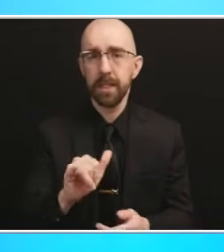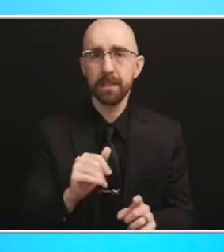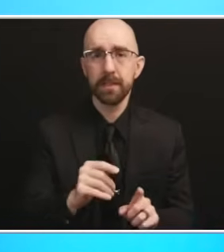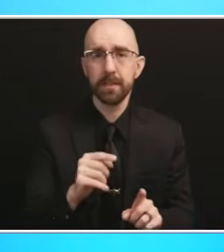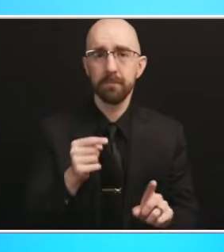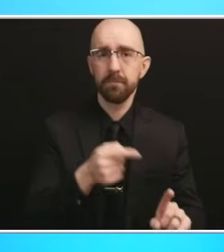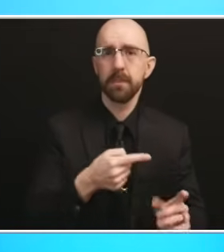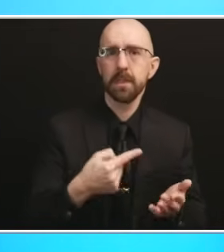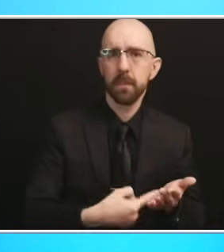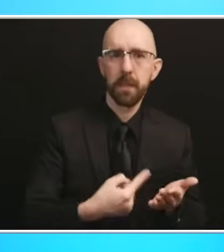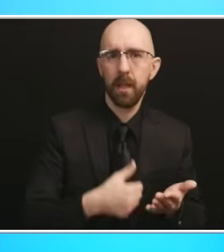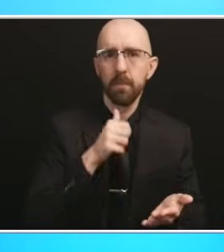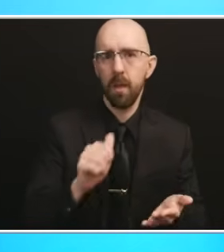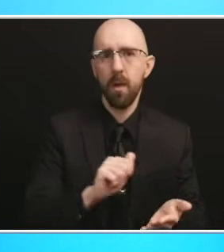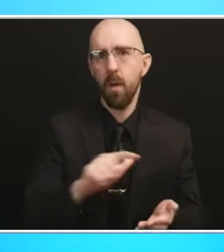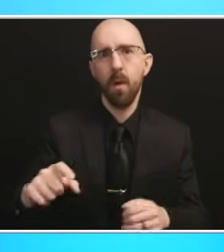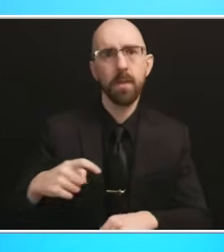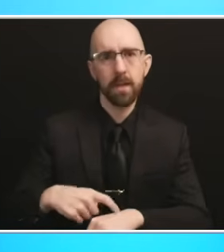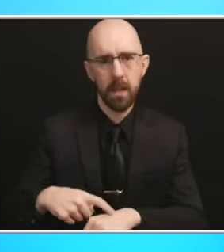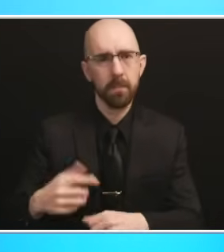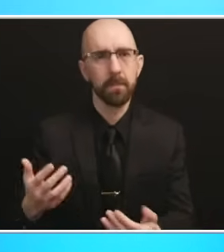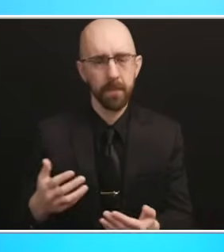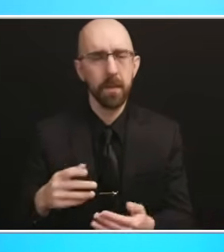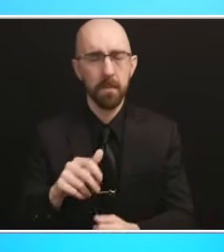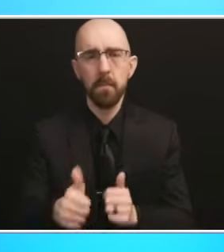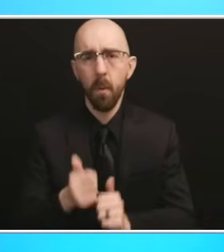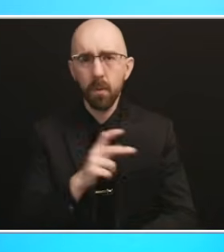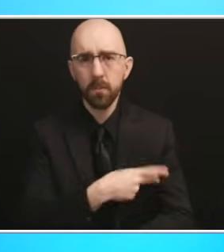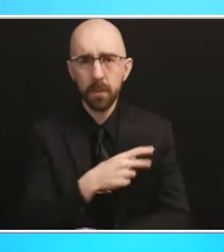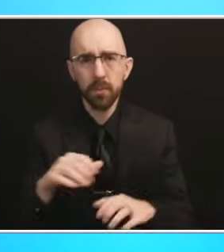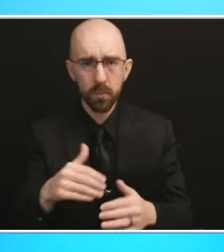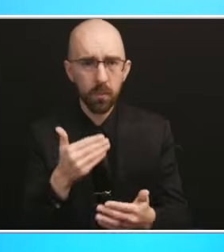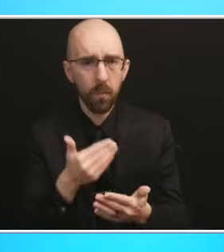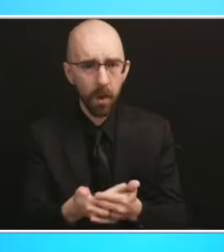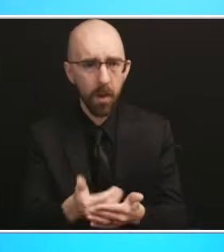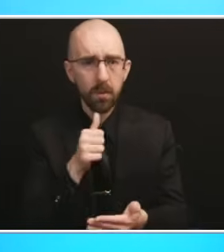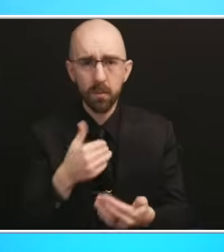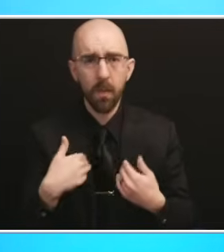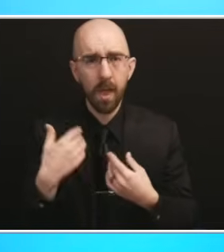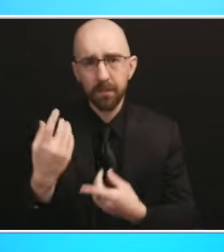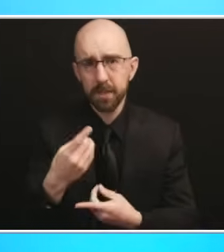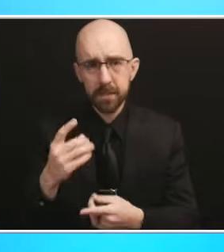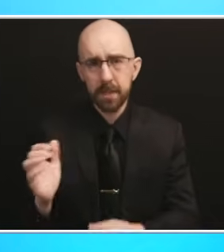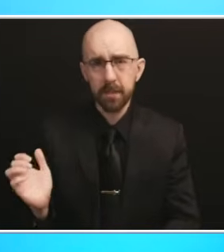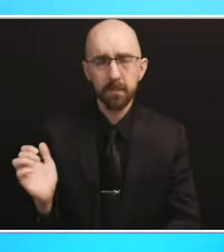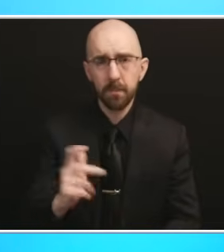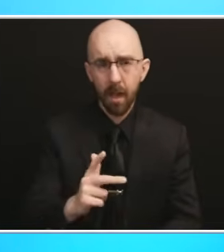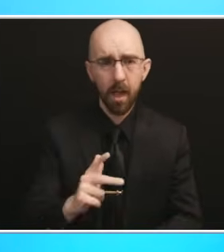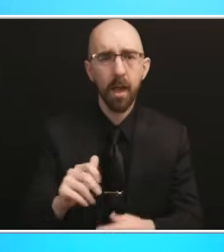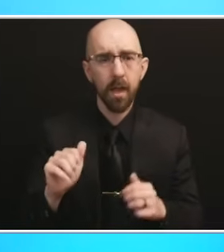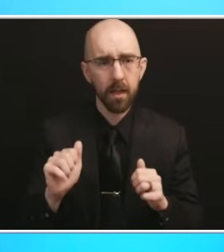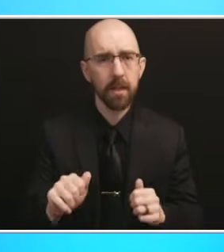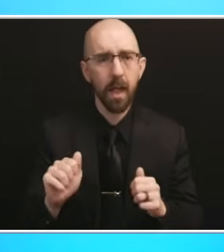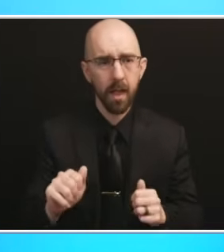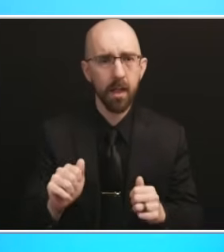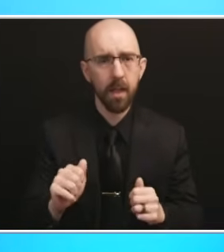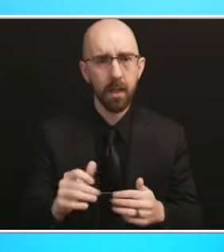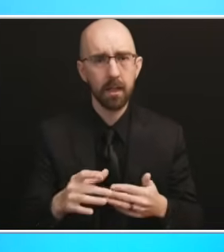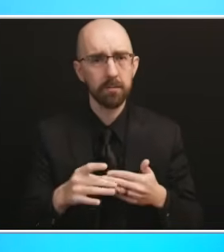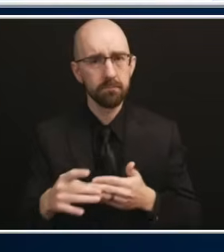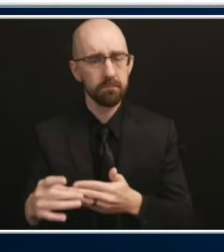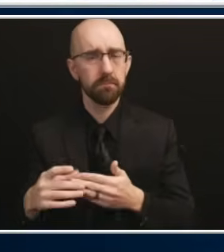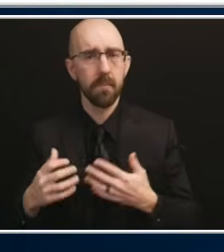monitor her, but most of our patients do well and don't have the disease come back and can lead healthy lives moving